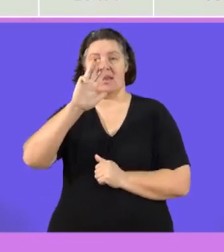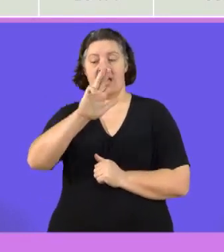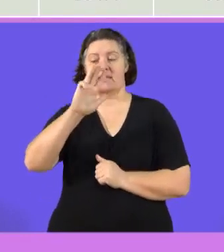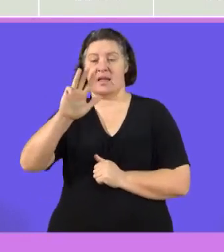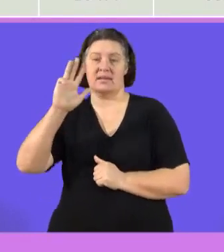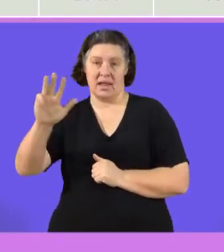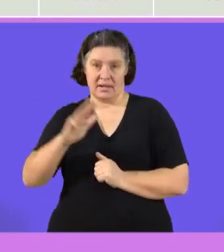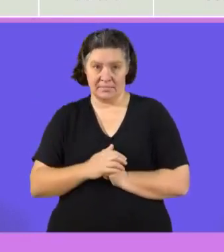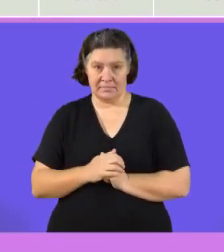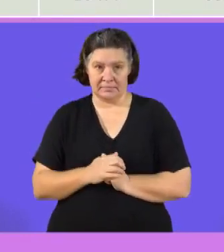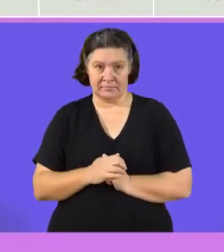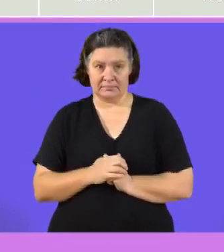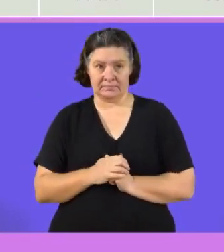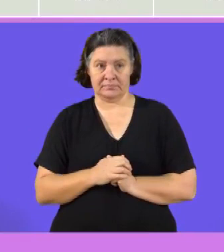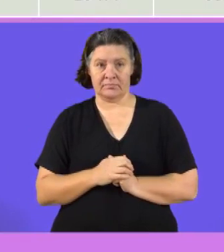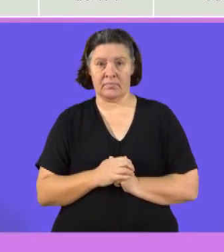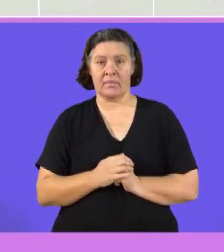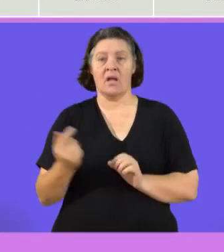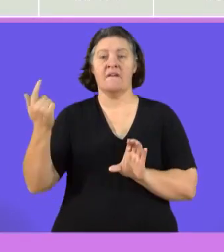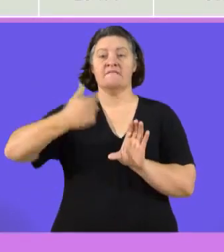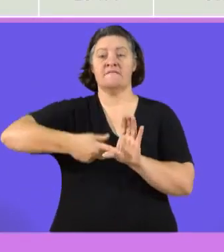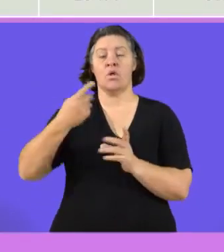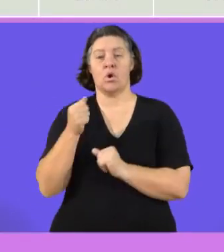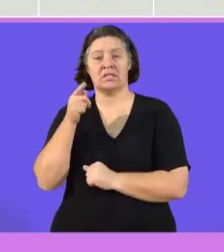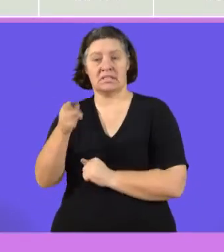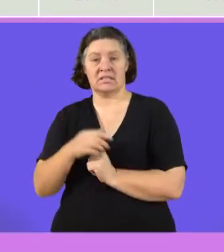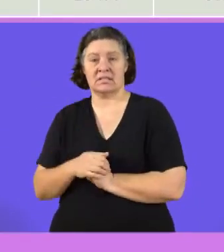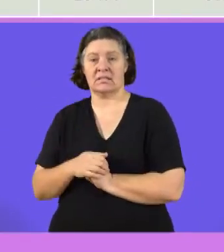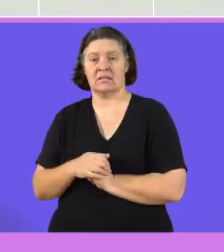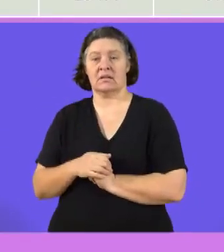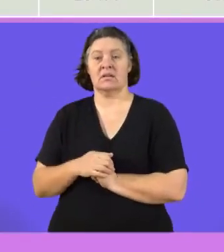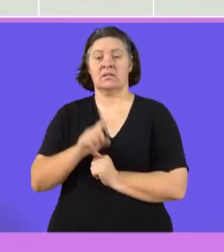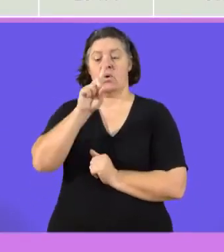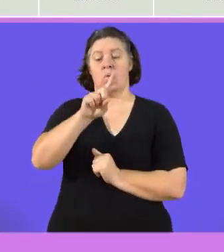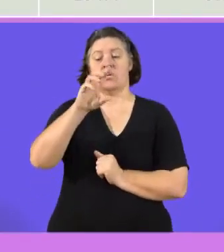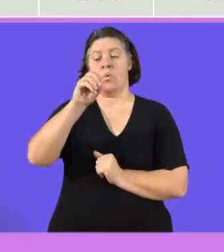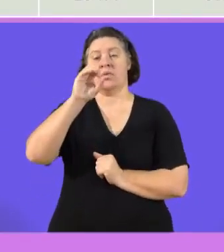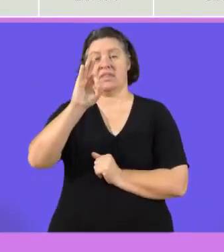87,999 Rand. Thereafter, look at the fuel cost. Fuel cost will be